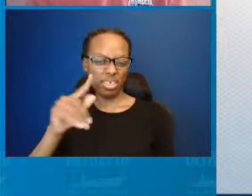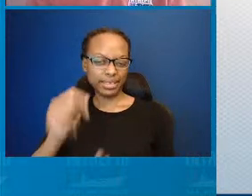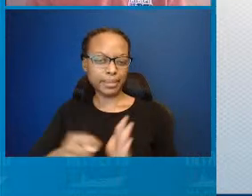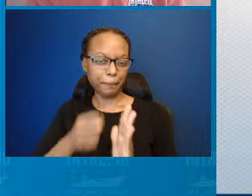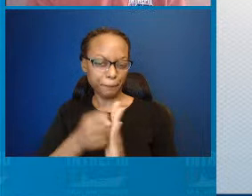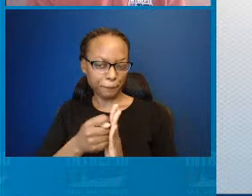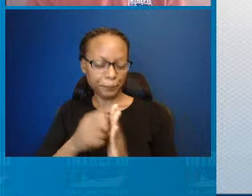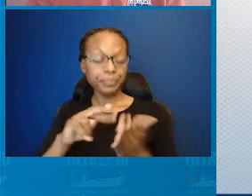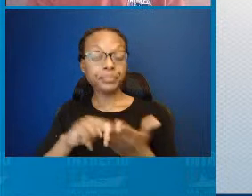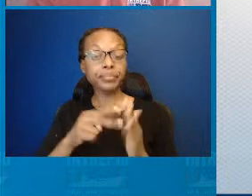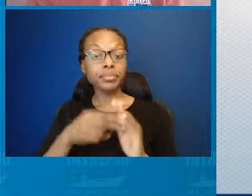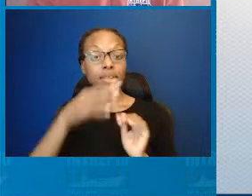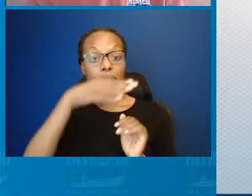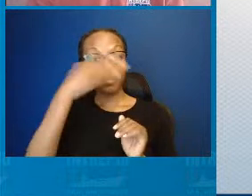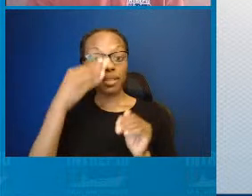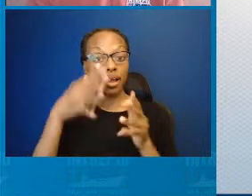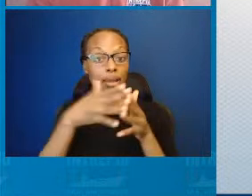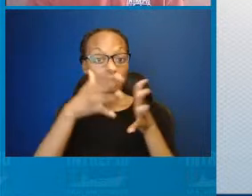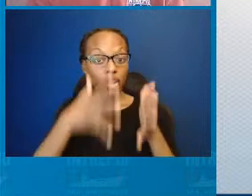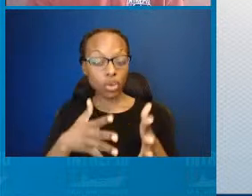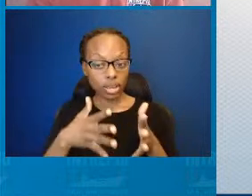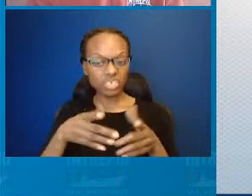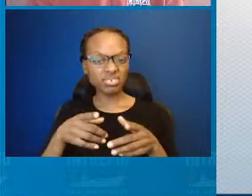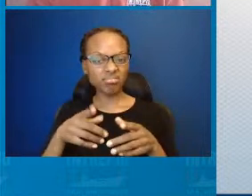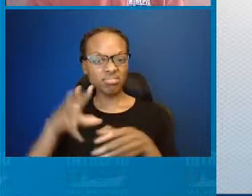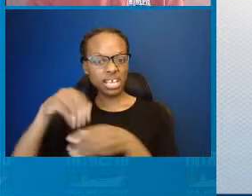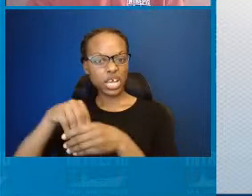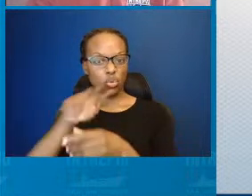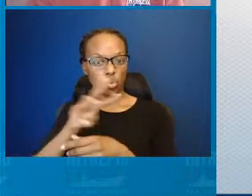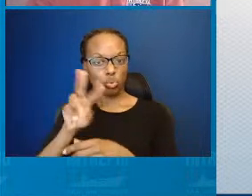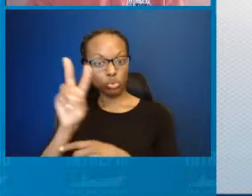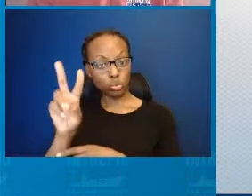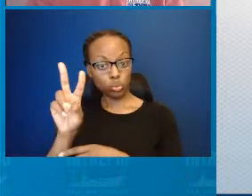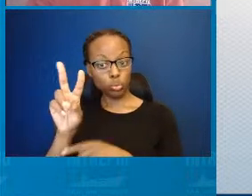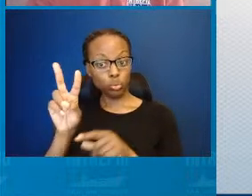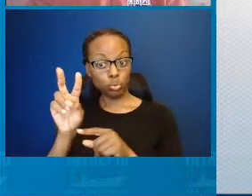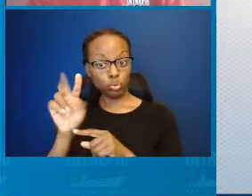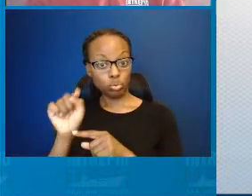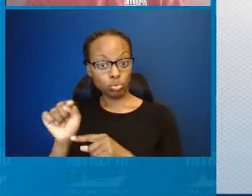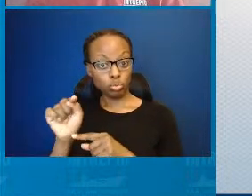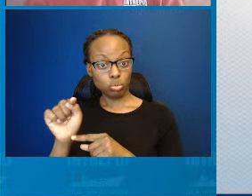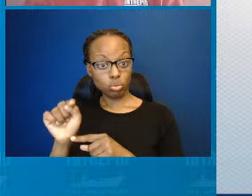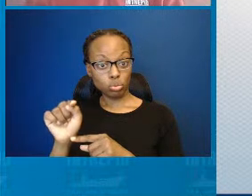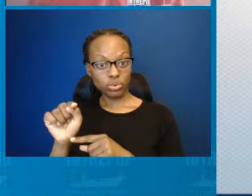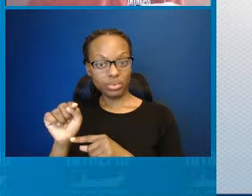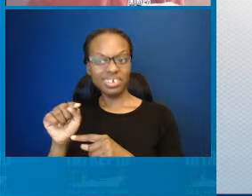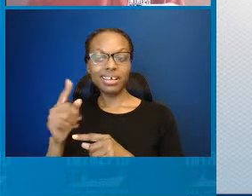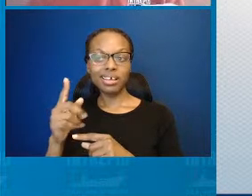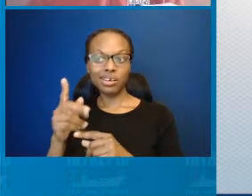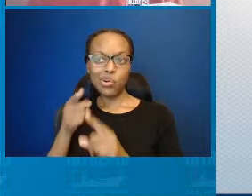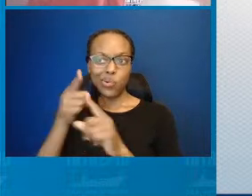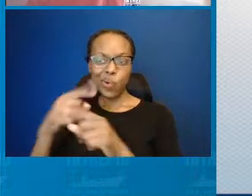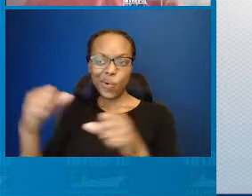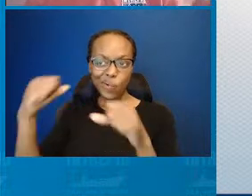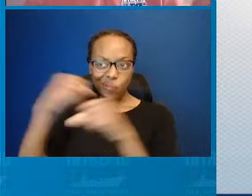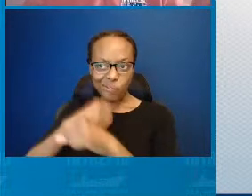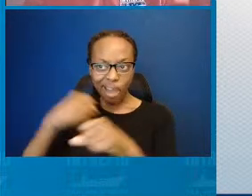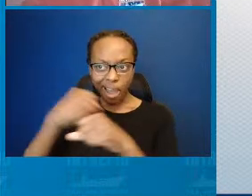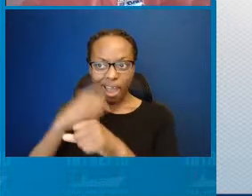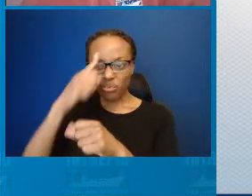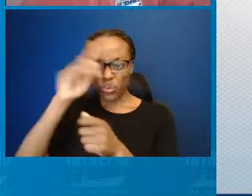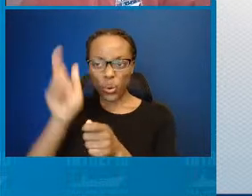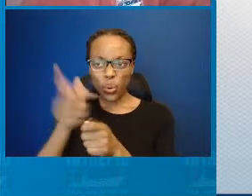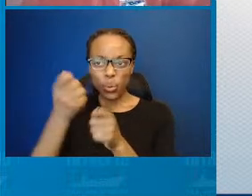Black Americans who were serving in World War II were actually fighting for double victory. They were fighting for